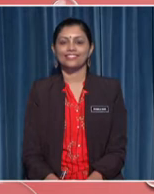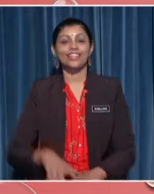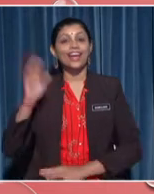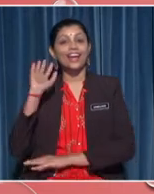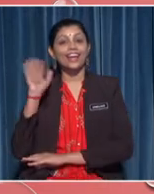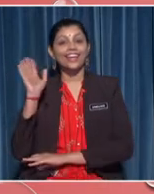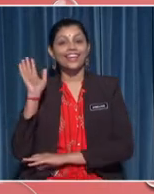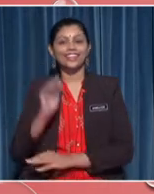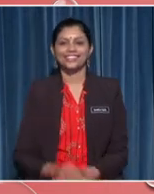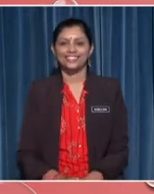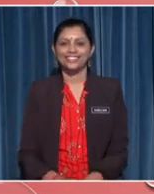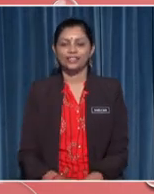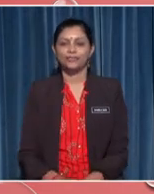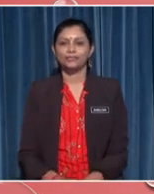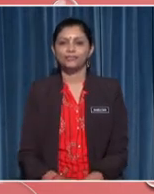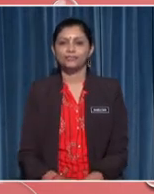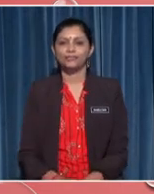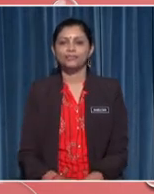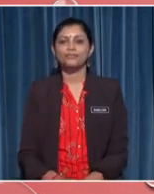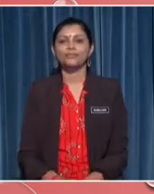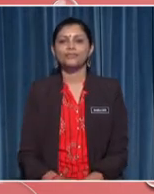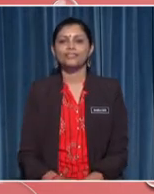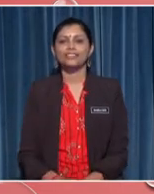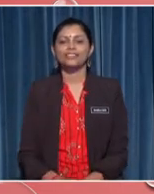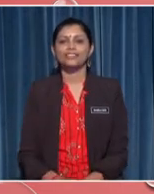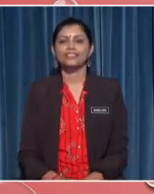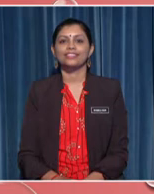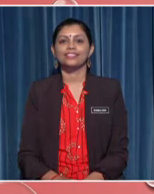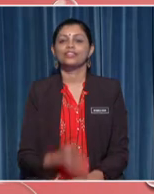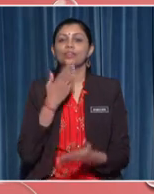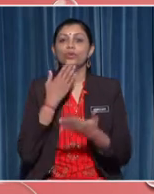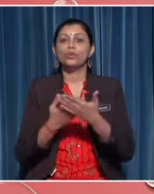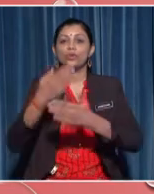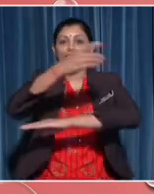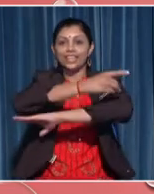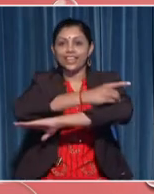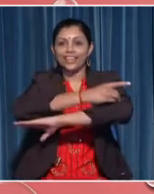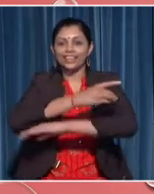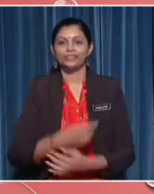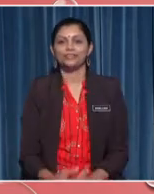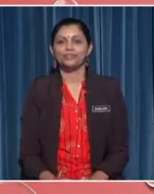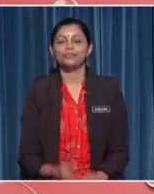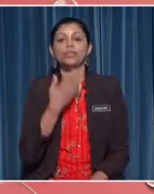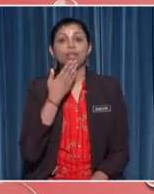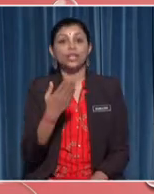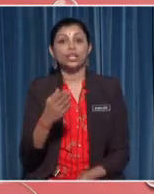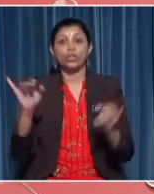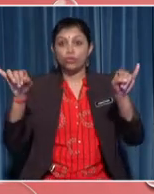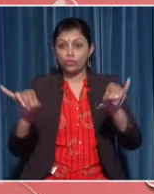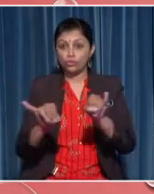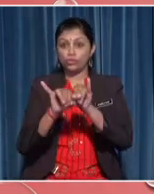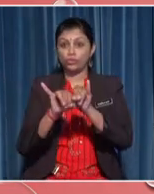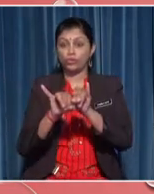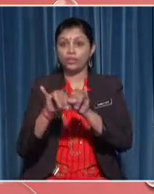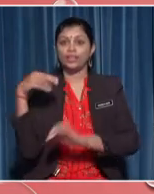Hi everyone, Assalamualaikum warahmatullahi wabarakatuh and good day. Thank you for joining